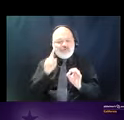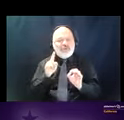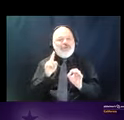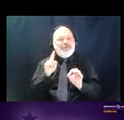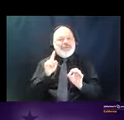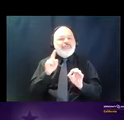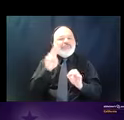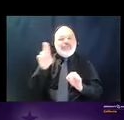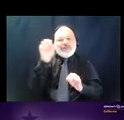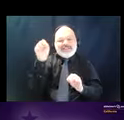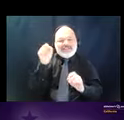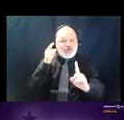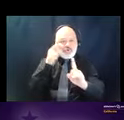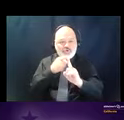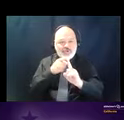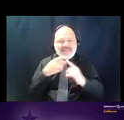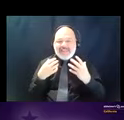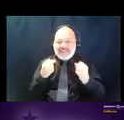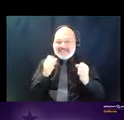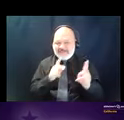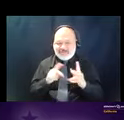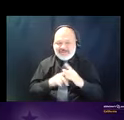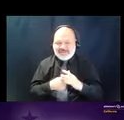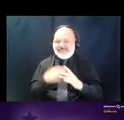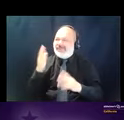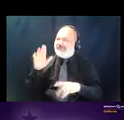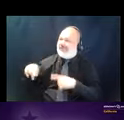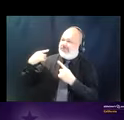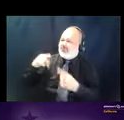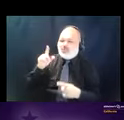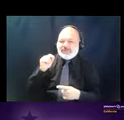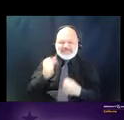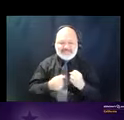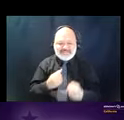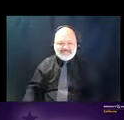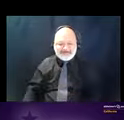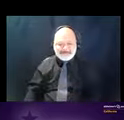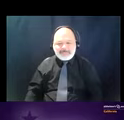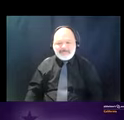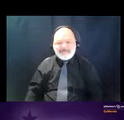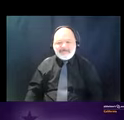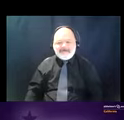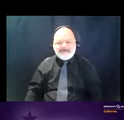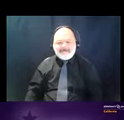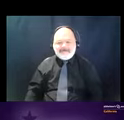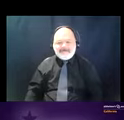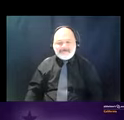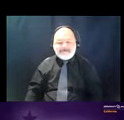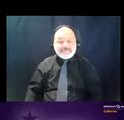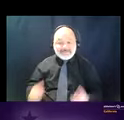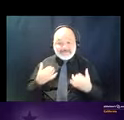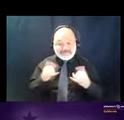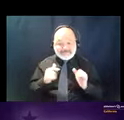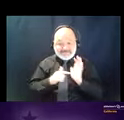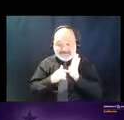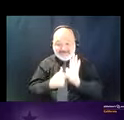and Human Services Healthy People Initiative for over 20 years. Yet this disparity is still evident in health